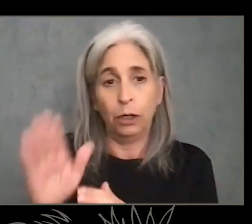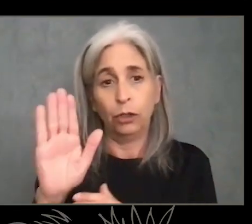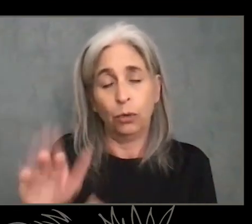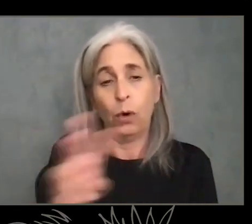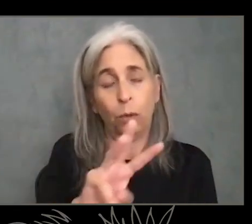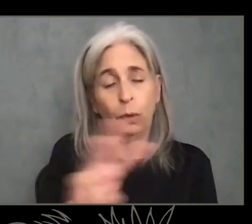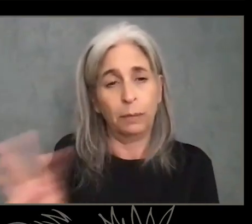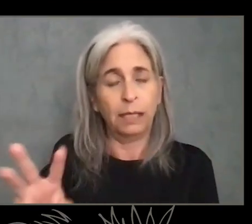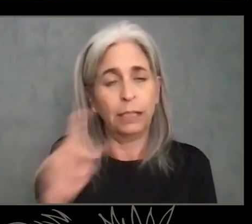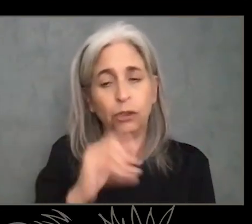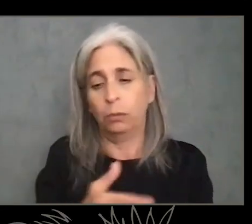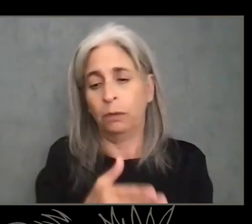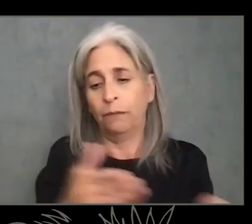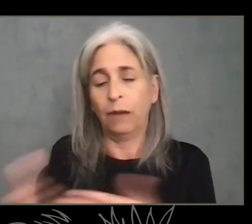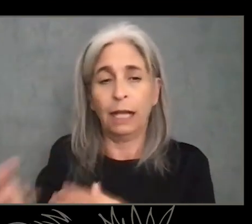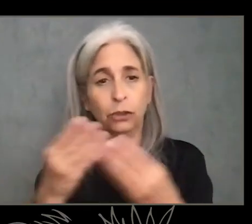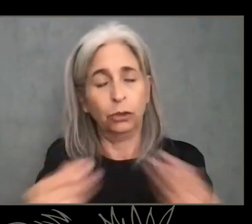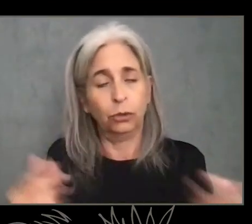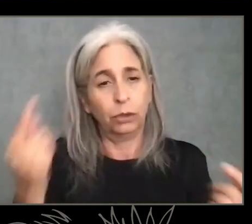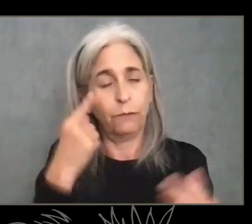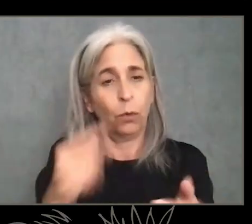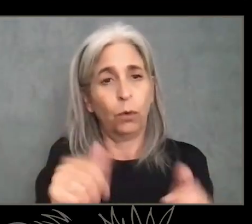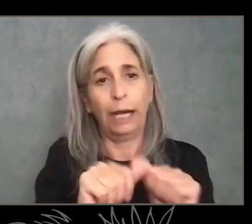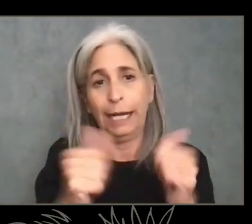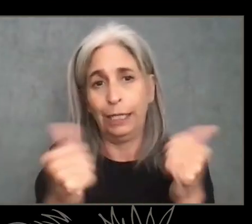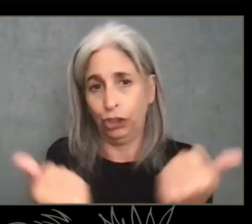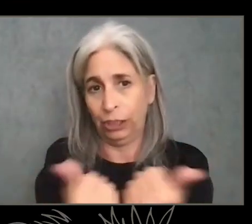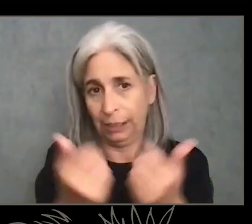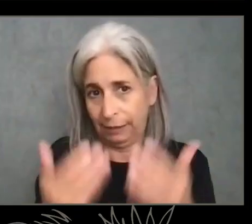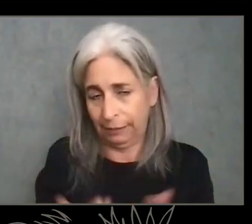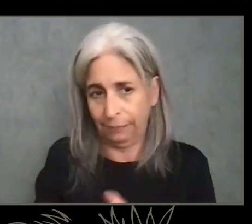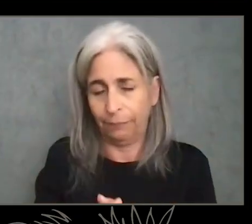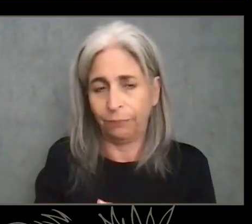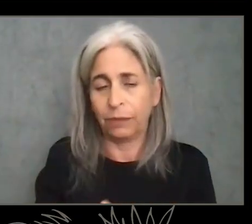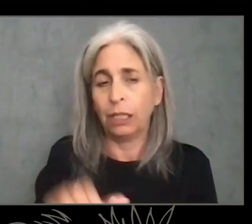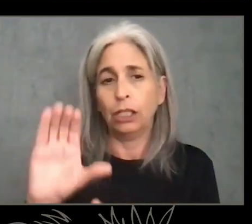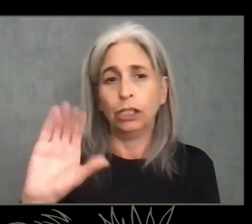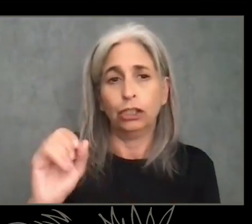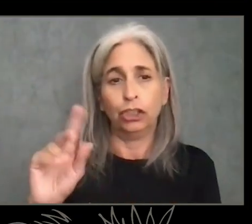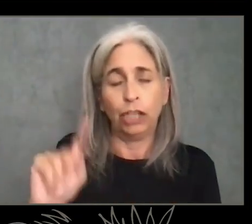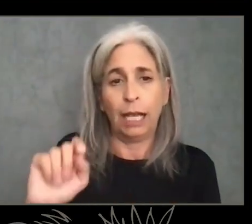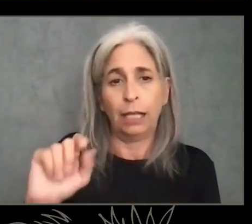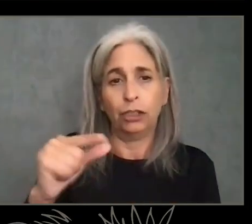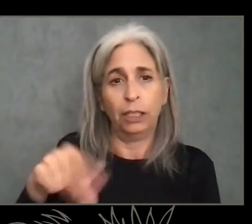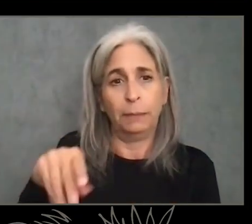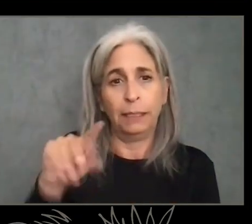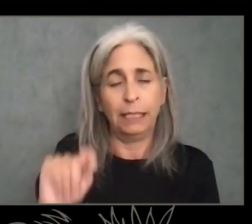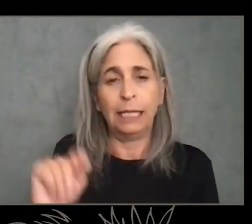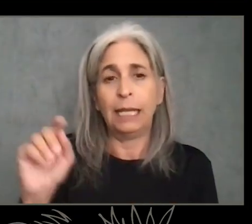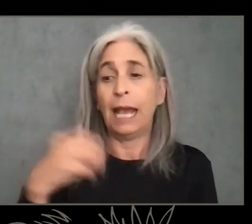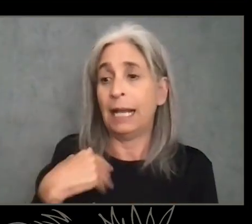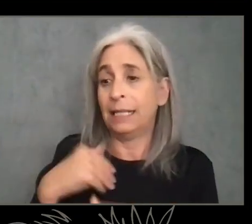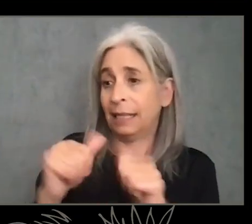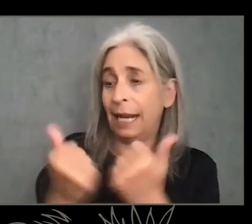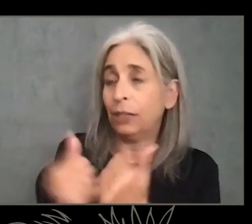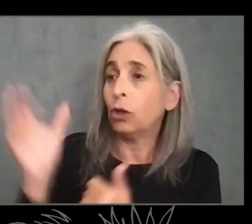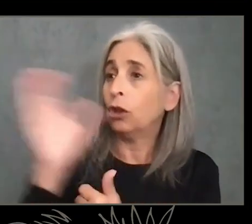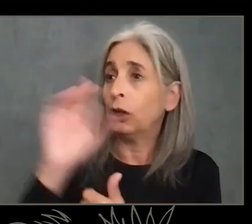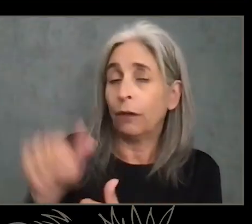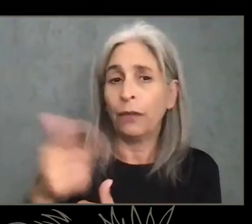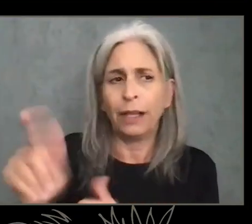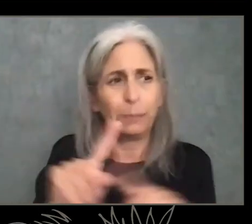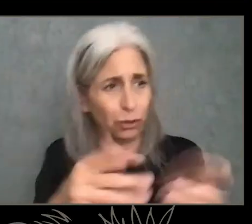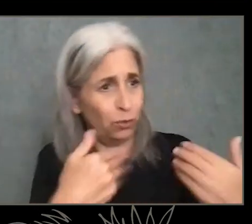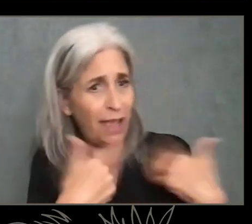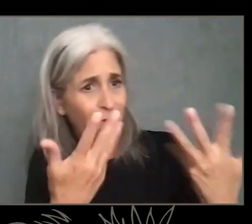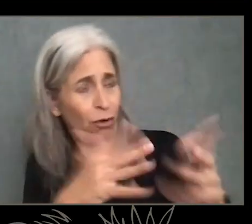your website to provide these solutions to agents. So ChatGPT would have an agent that would go and look for things, but you already have